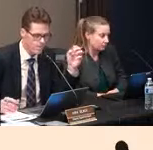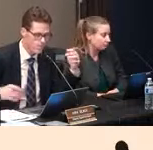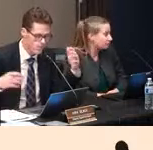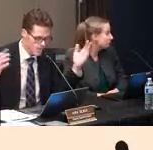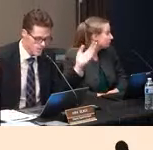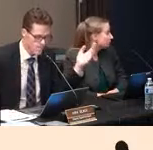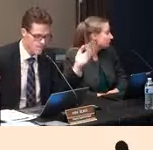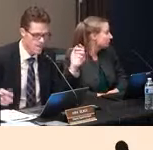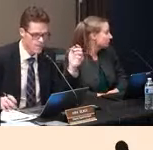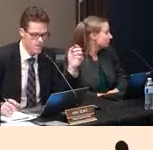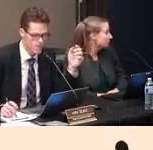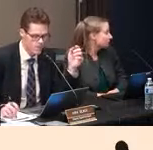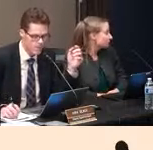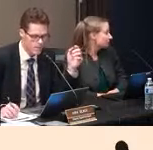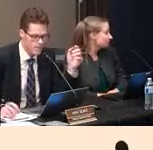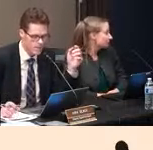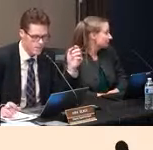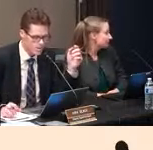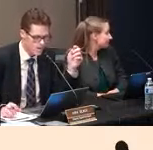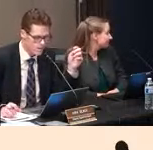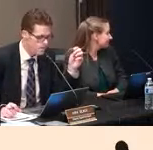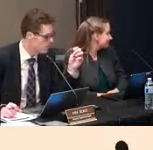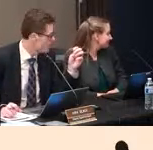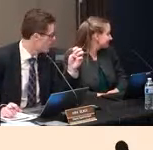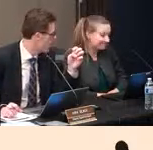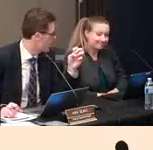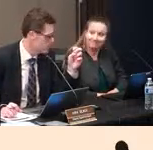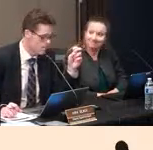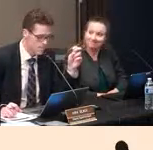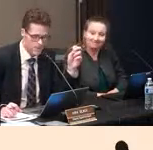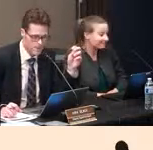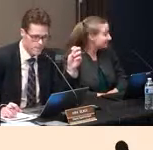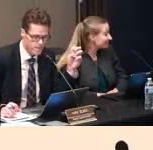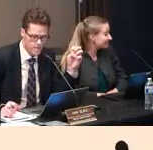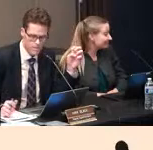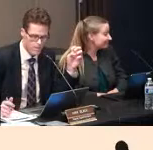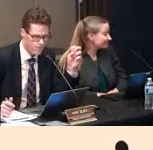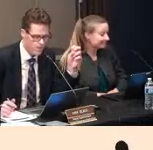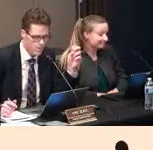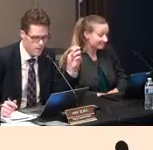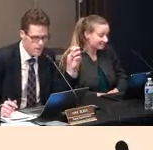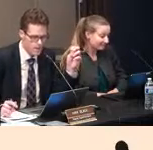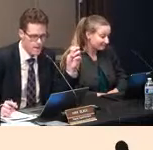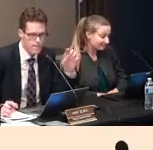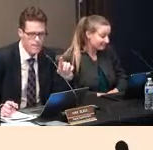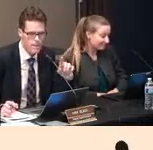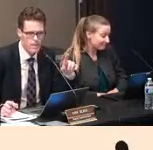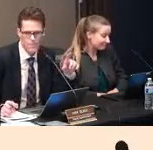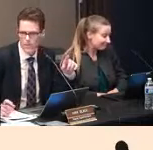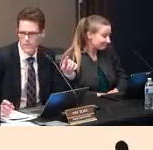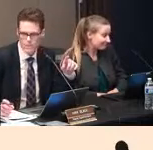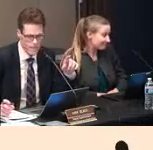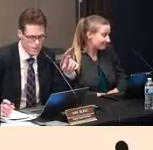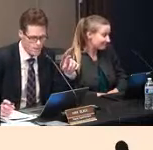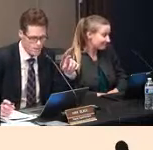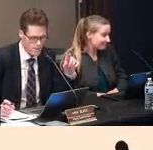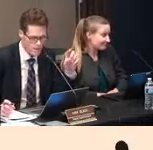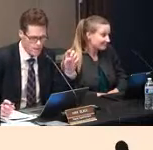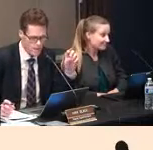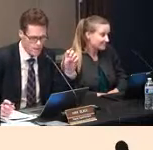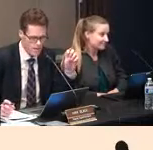those will be times we can really share some milestones and some positive movement. Lastly, in the